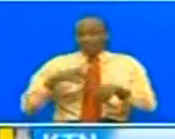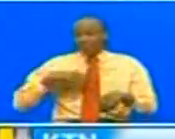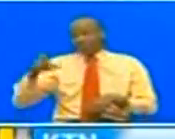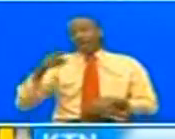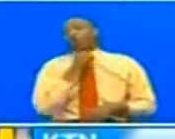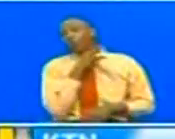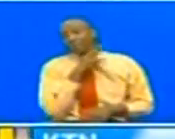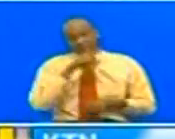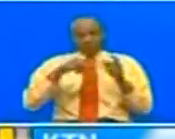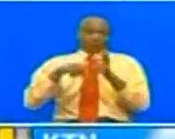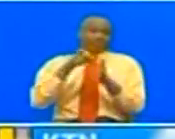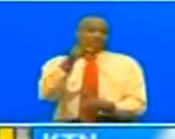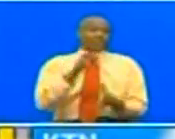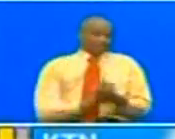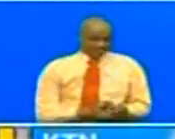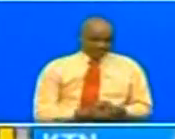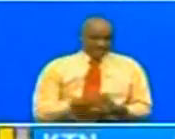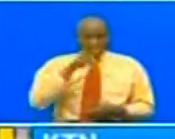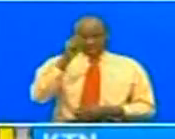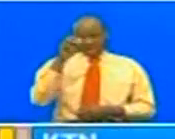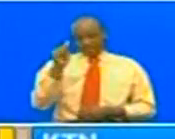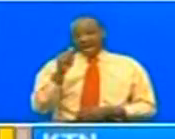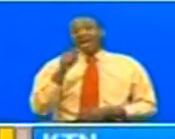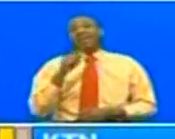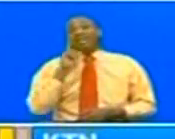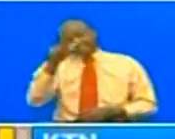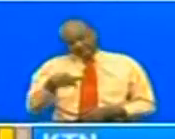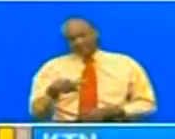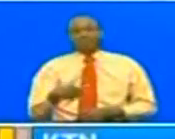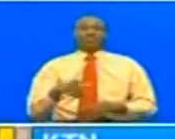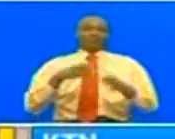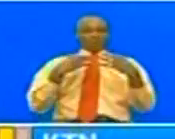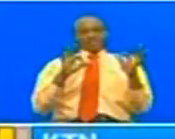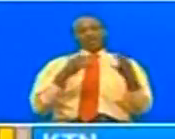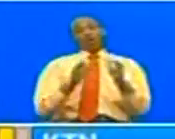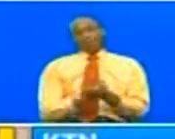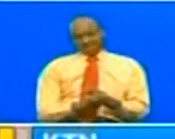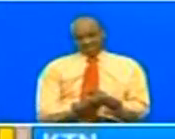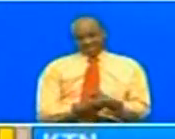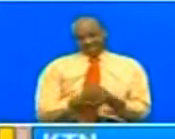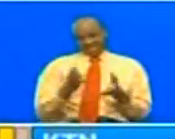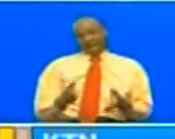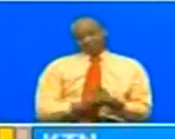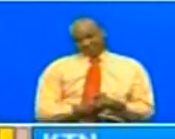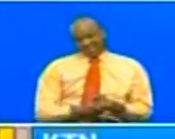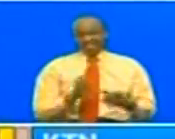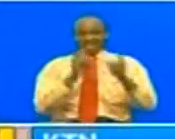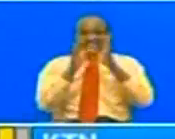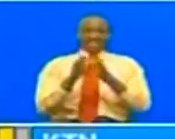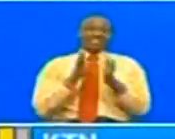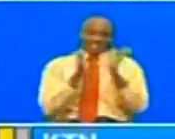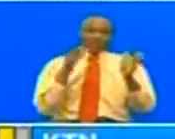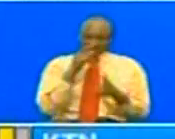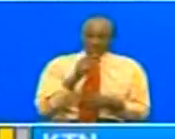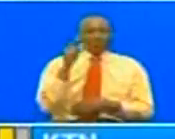the operations of the factory. NEMA later lifted the closure order, and the Director General is blaming the Mombasa District